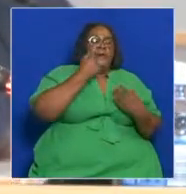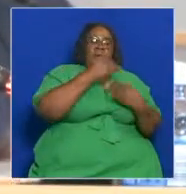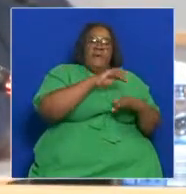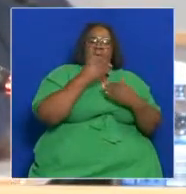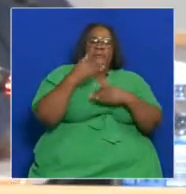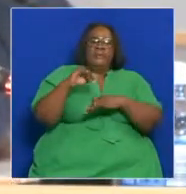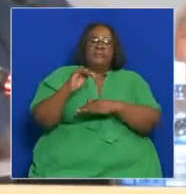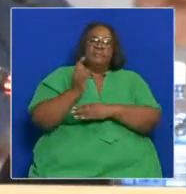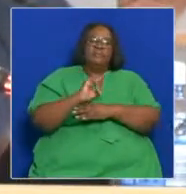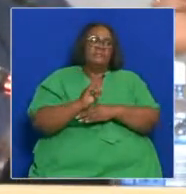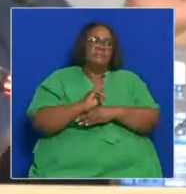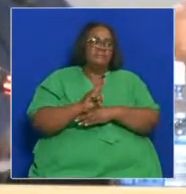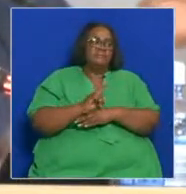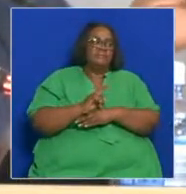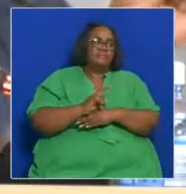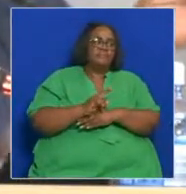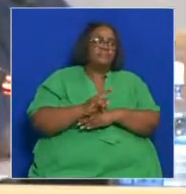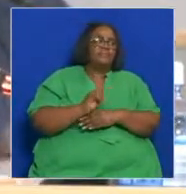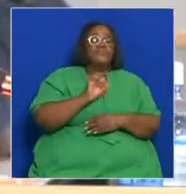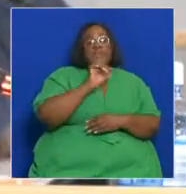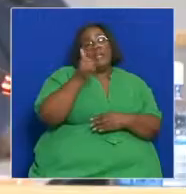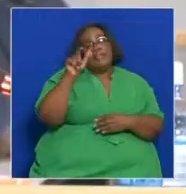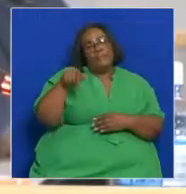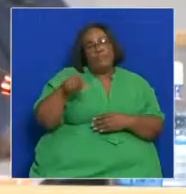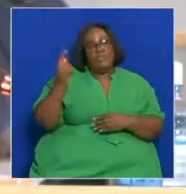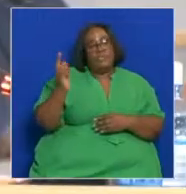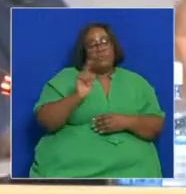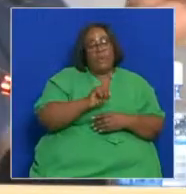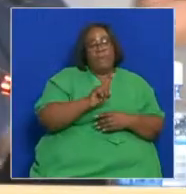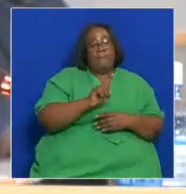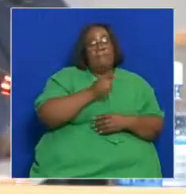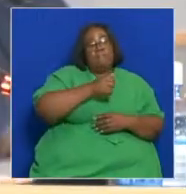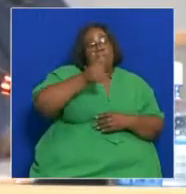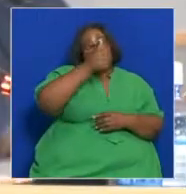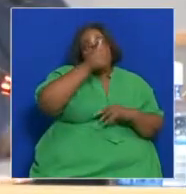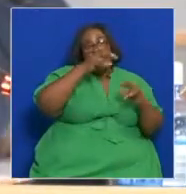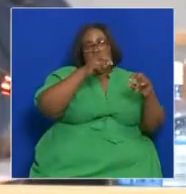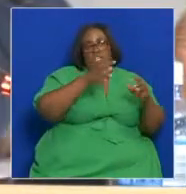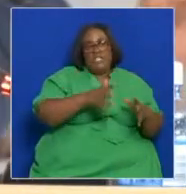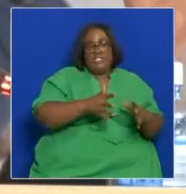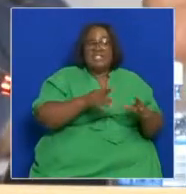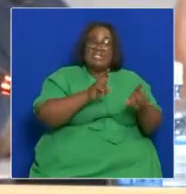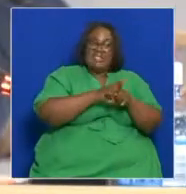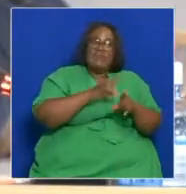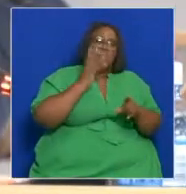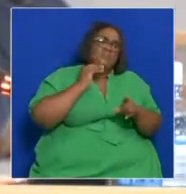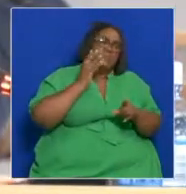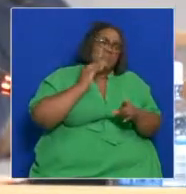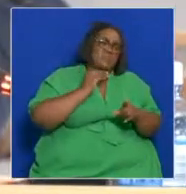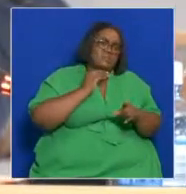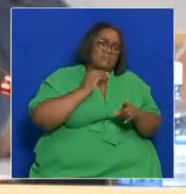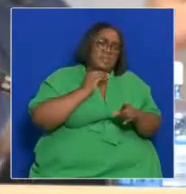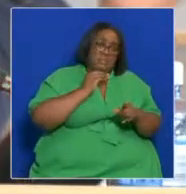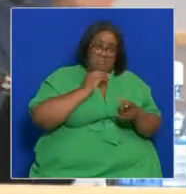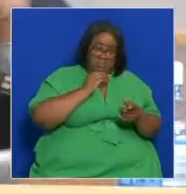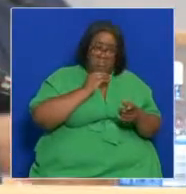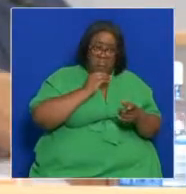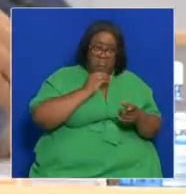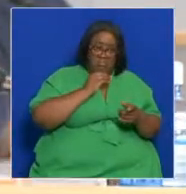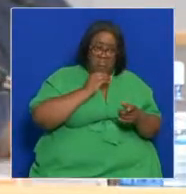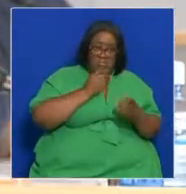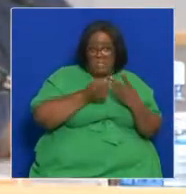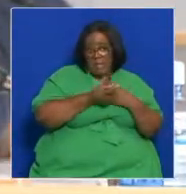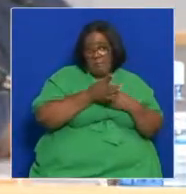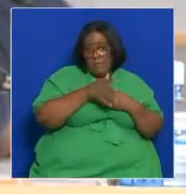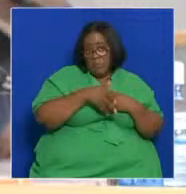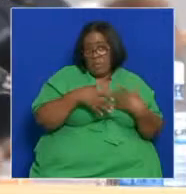of investigations, will they not find themselves in exactly the same position for different reasons?